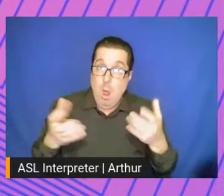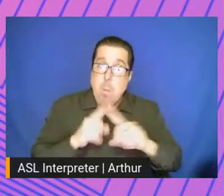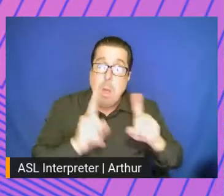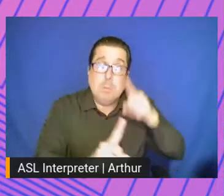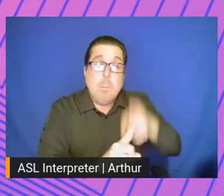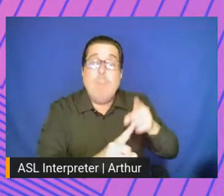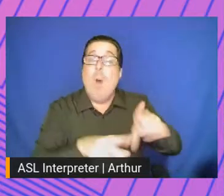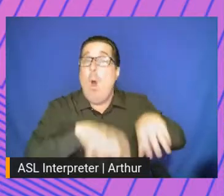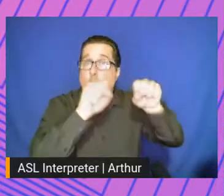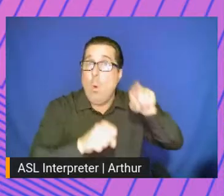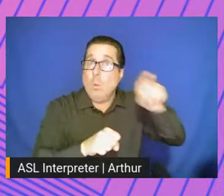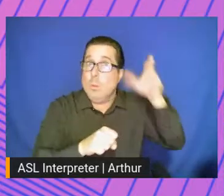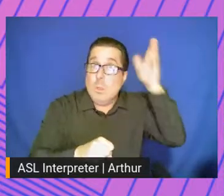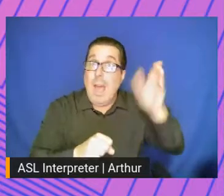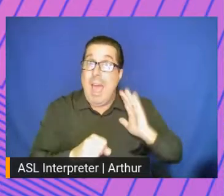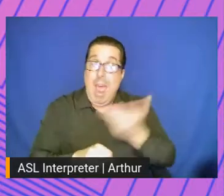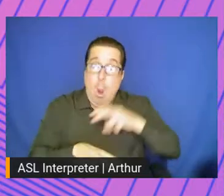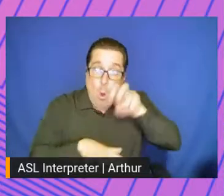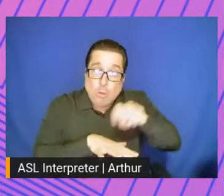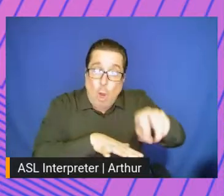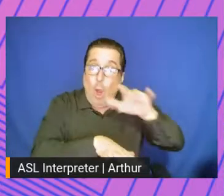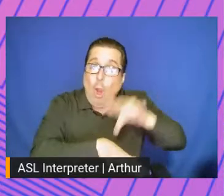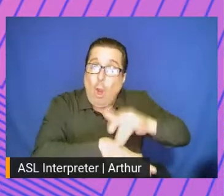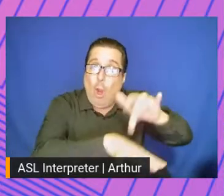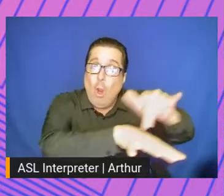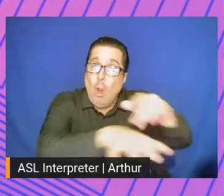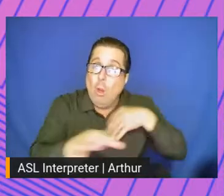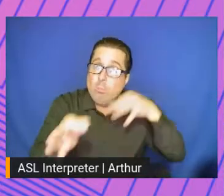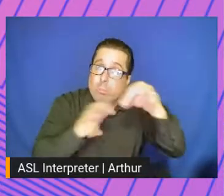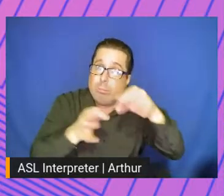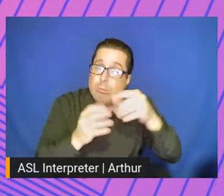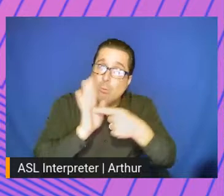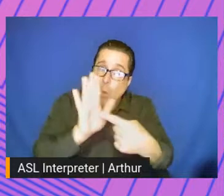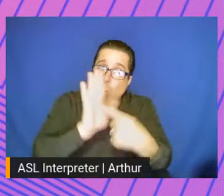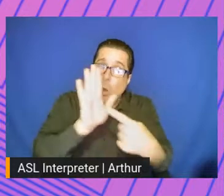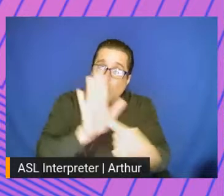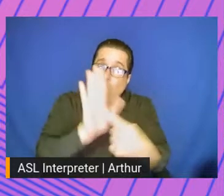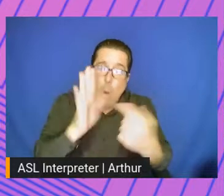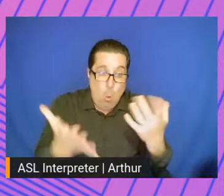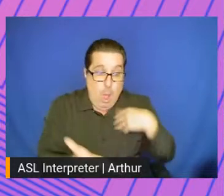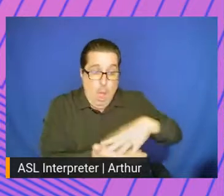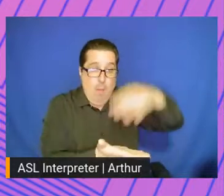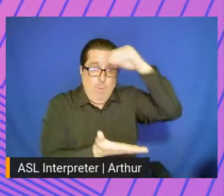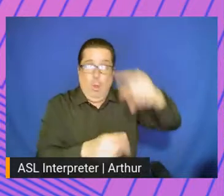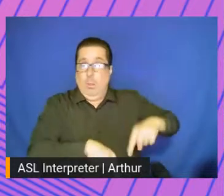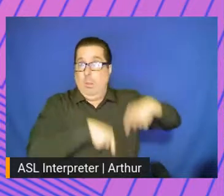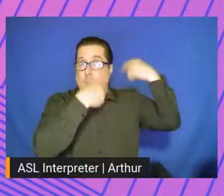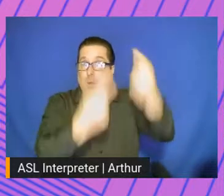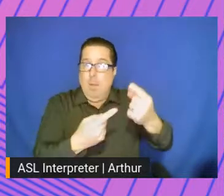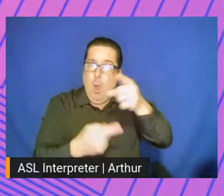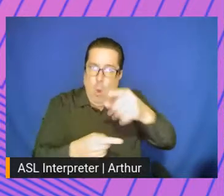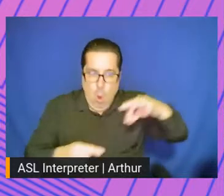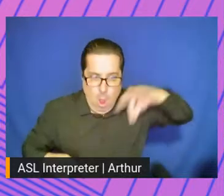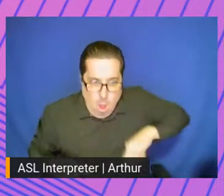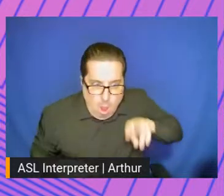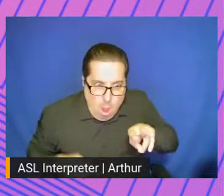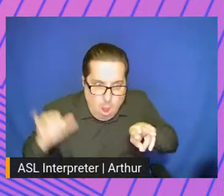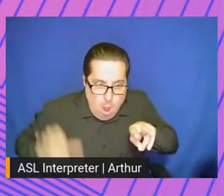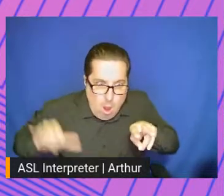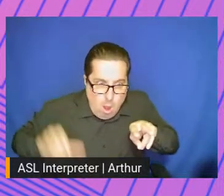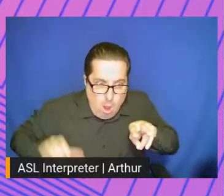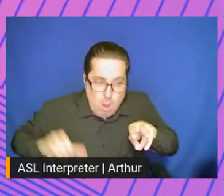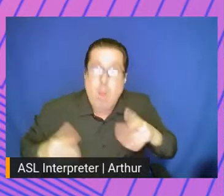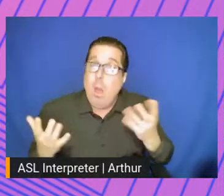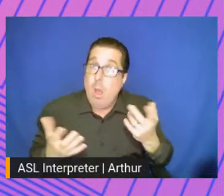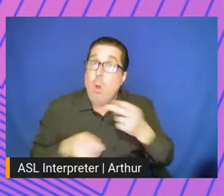that helped us in our journey, as well as things that I've learned since then. And I think that they might prove useful to you. Briefly,